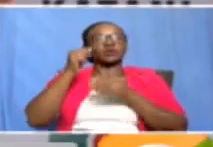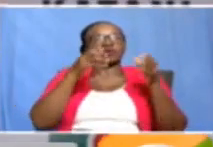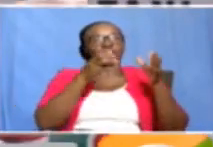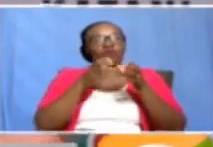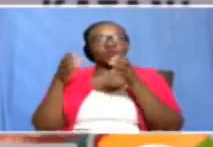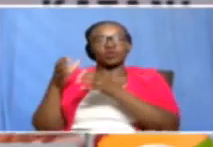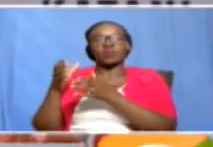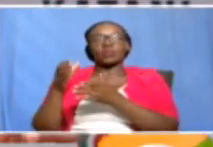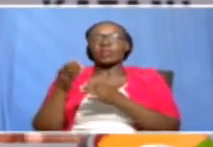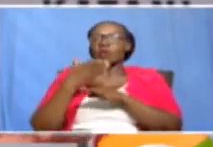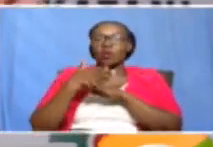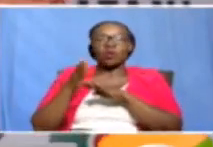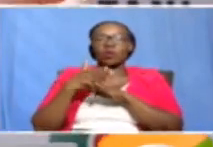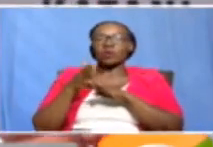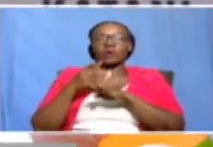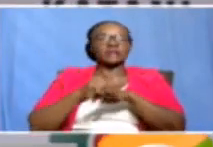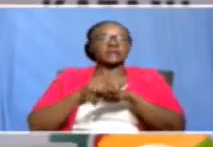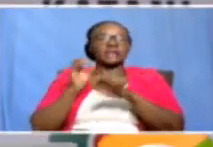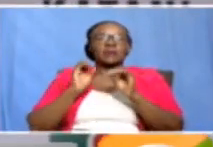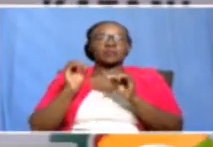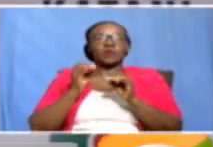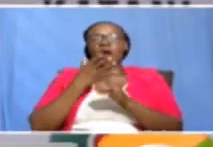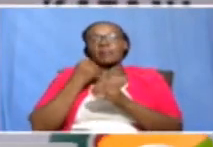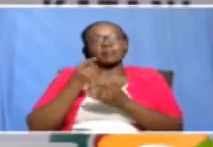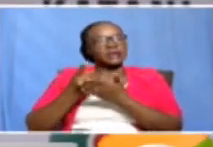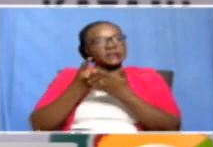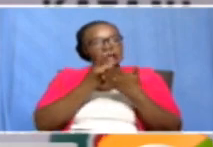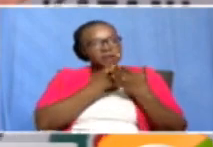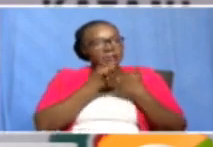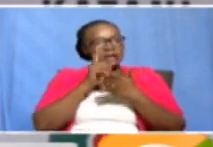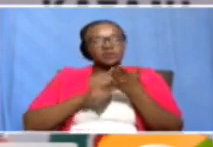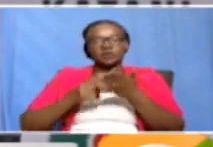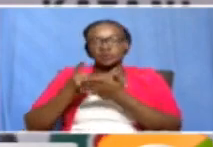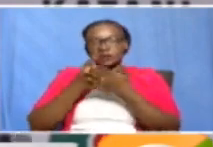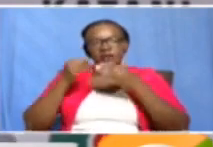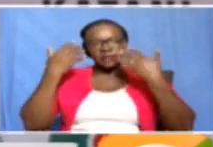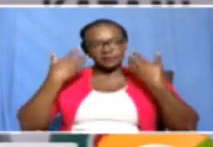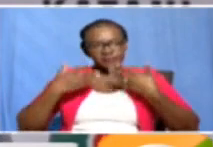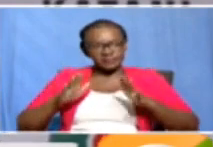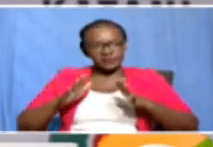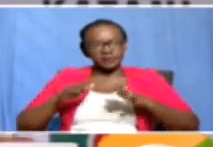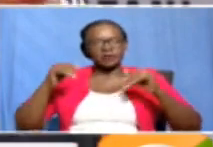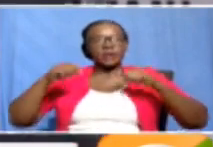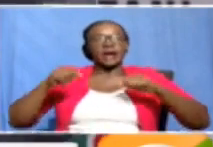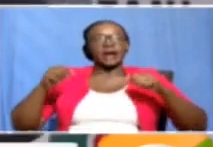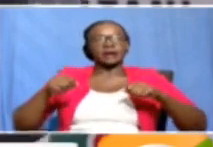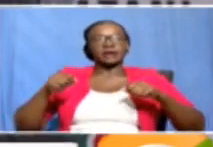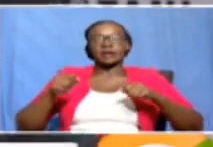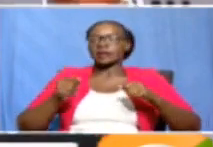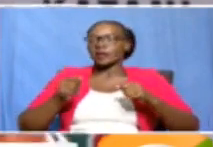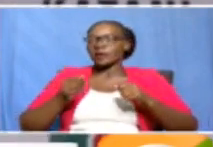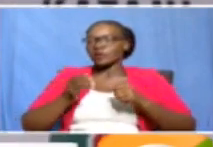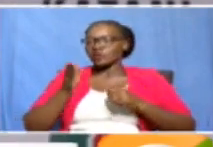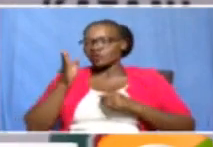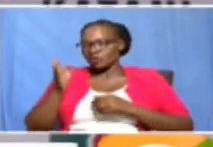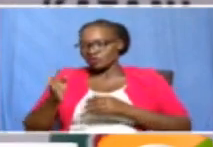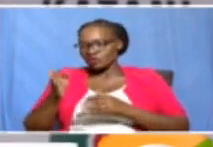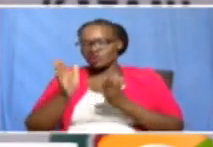waste 1 week. Tufanya hiyo, tumezungumza na Raila hapa, tukakubaliana yu na Jim